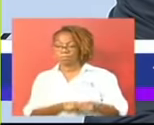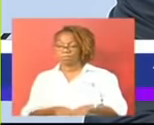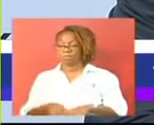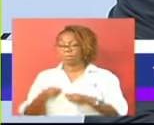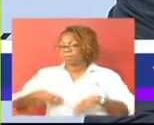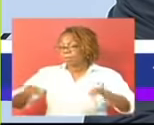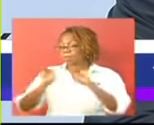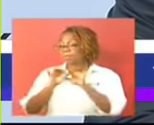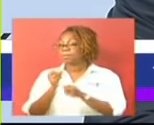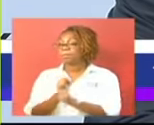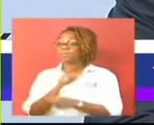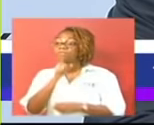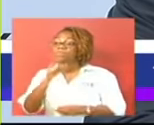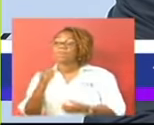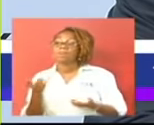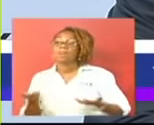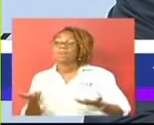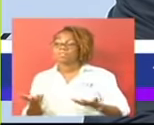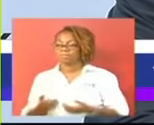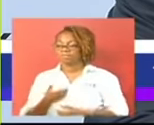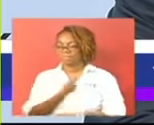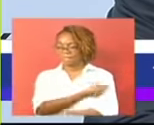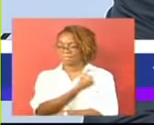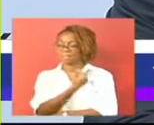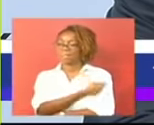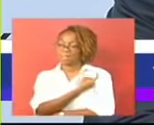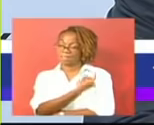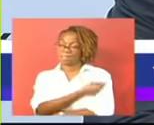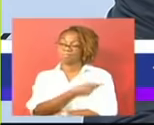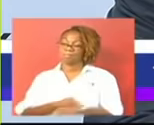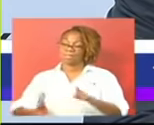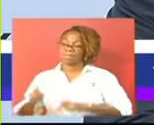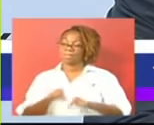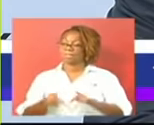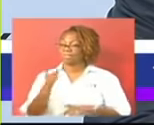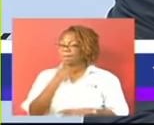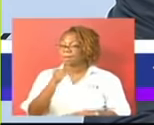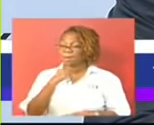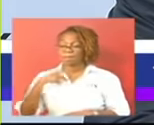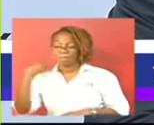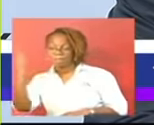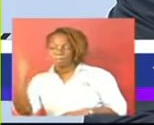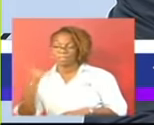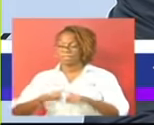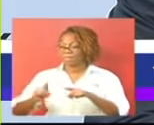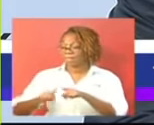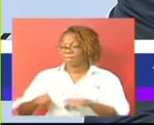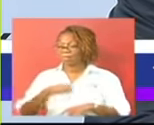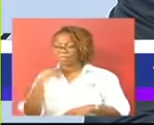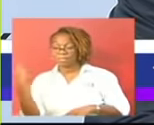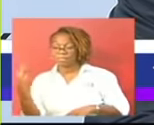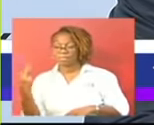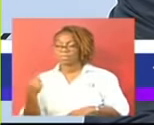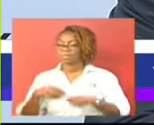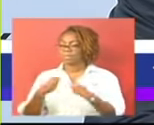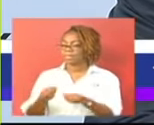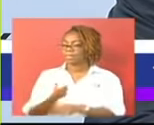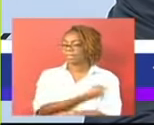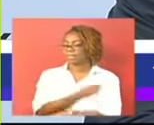ensure vaccination of the vulnerable, of those at higher risk, to reduce the risk of fatal